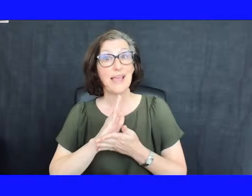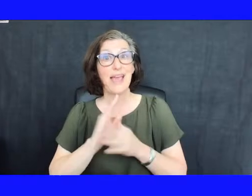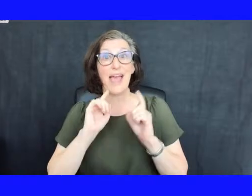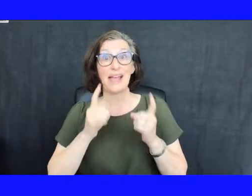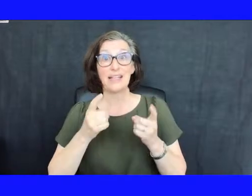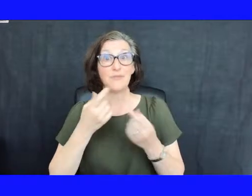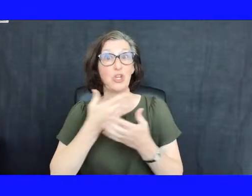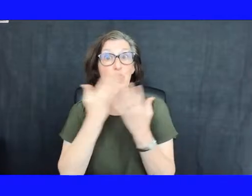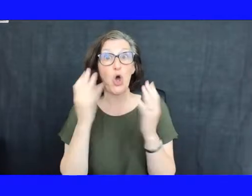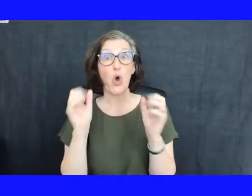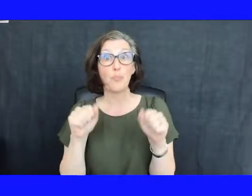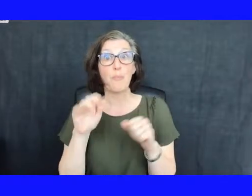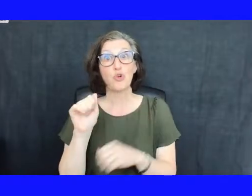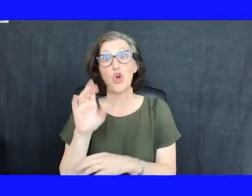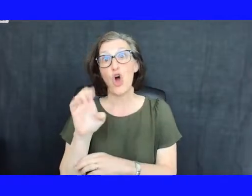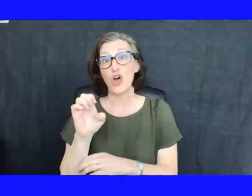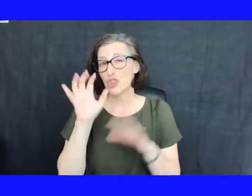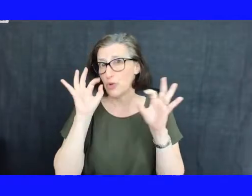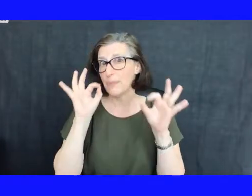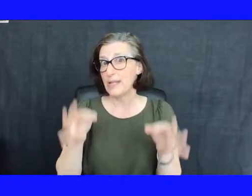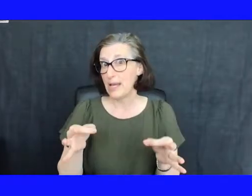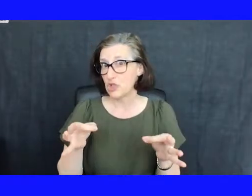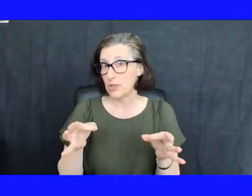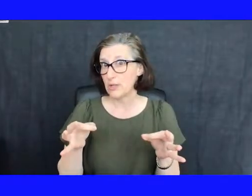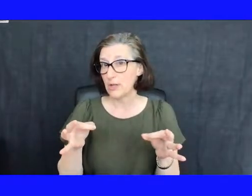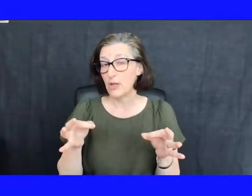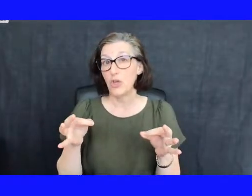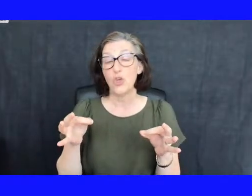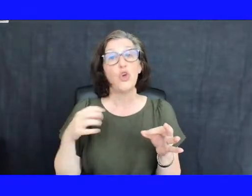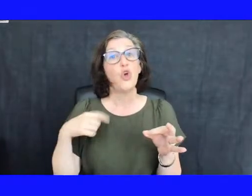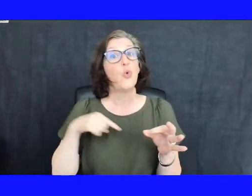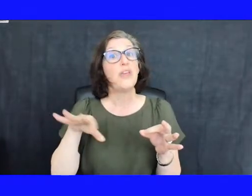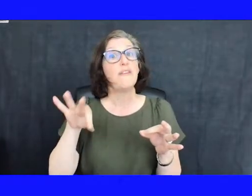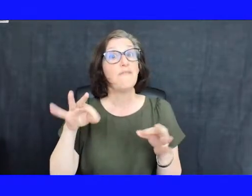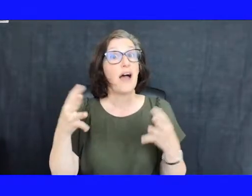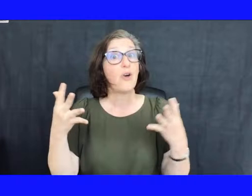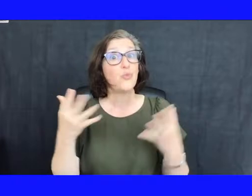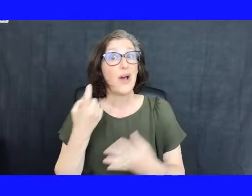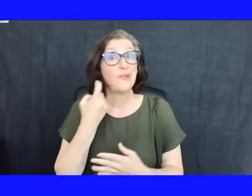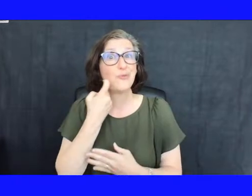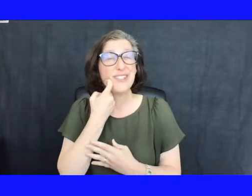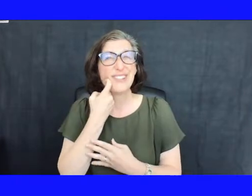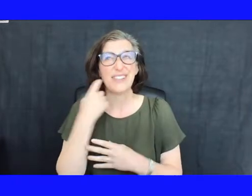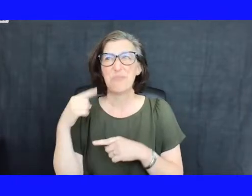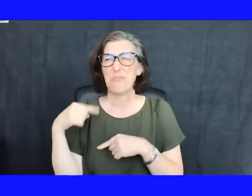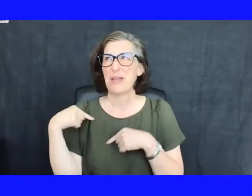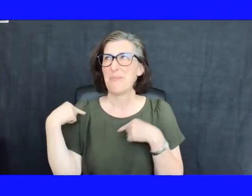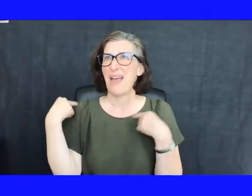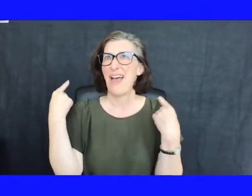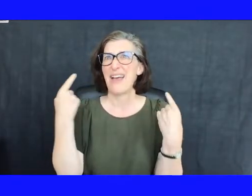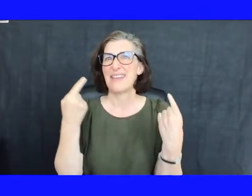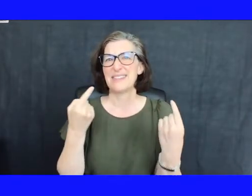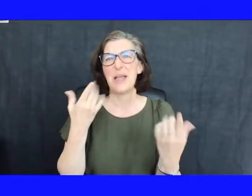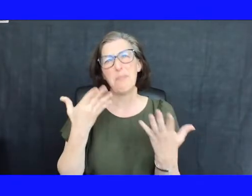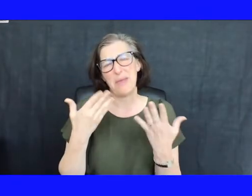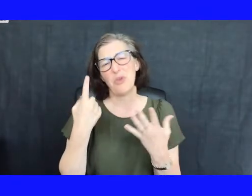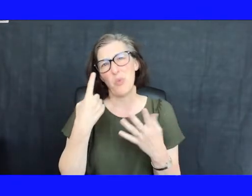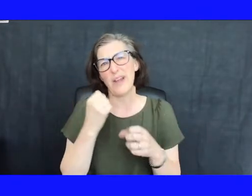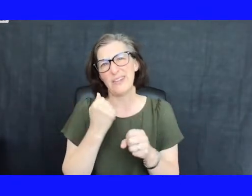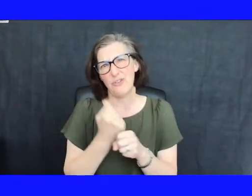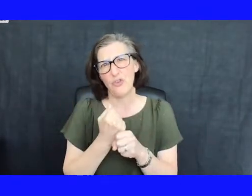cause findings will decrease. But that remains to be seen over time. Just back to